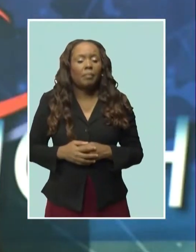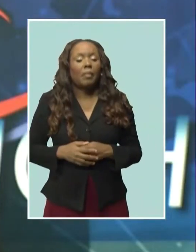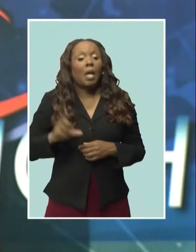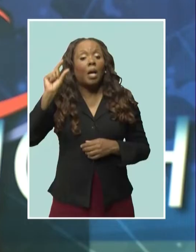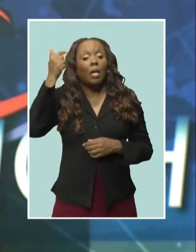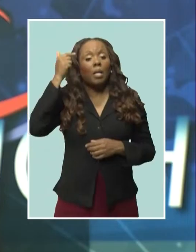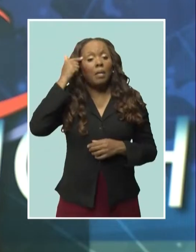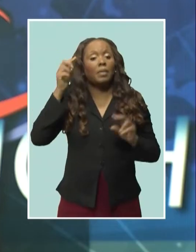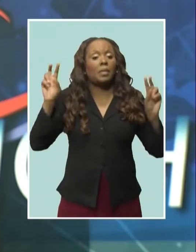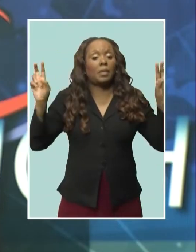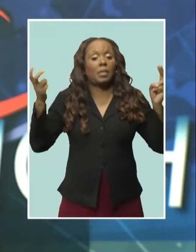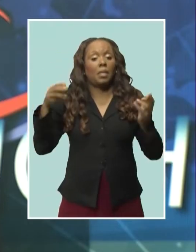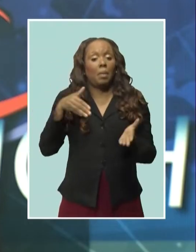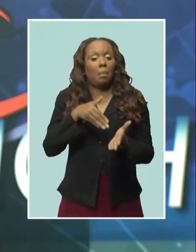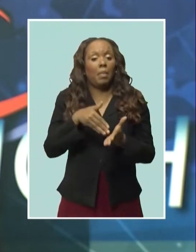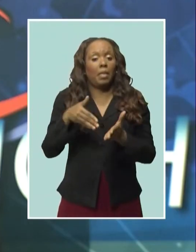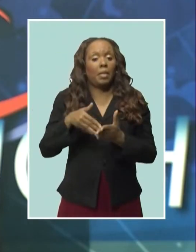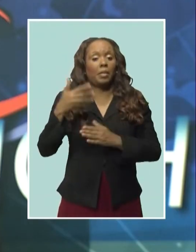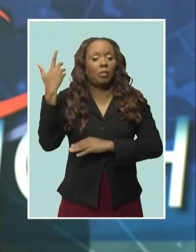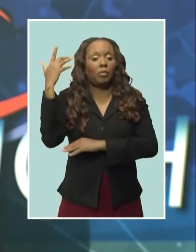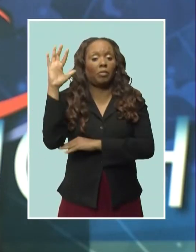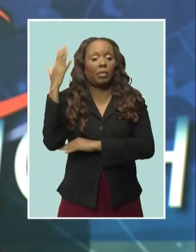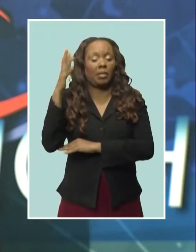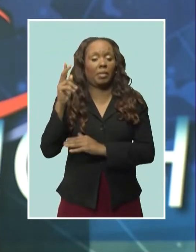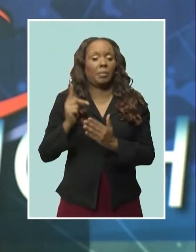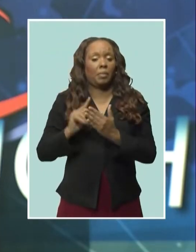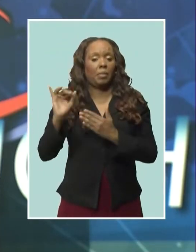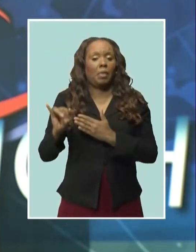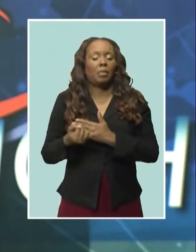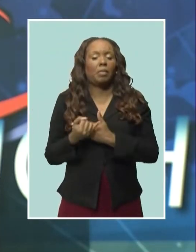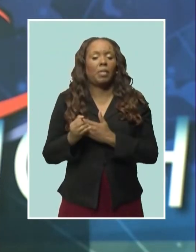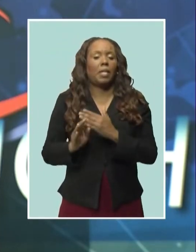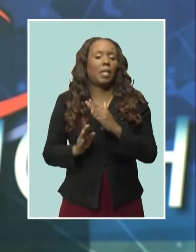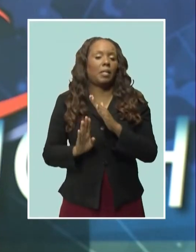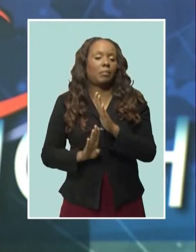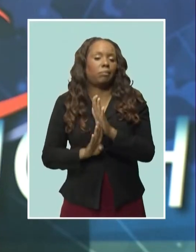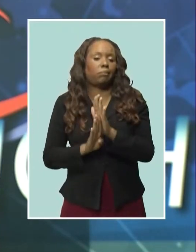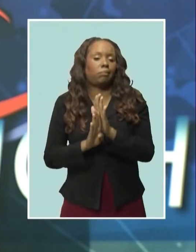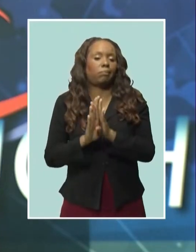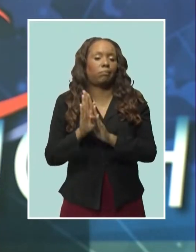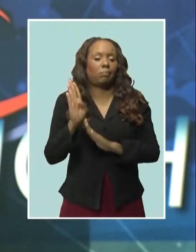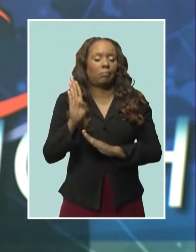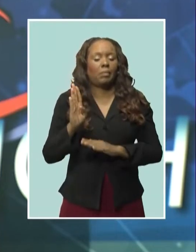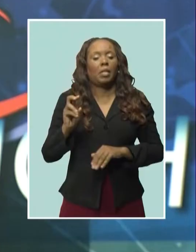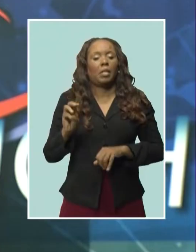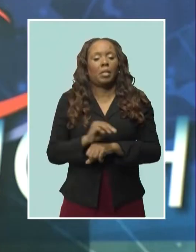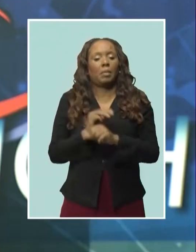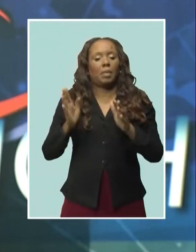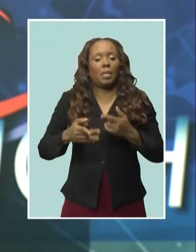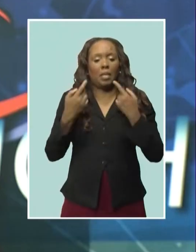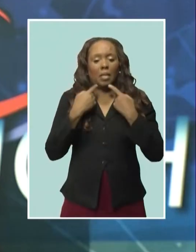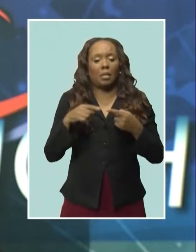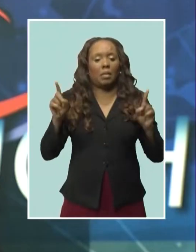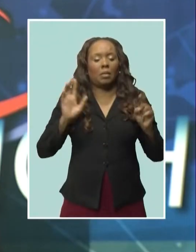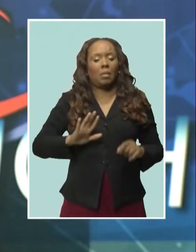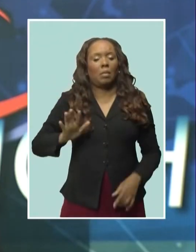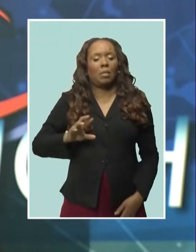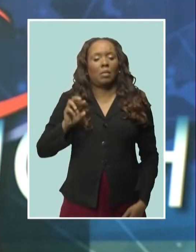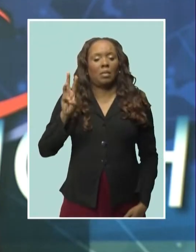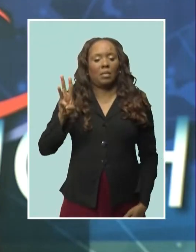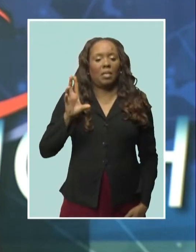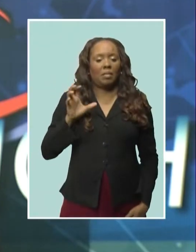Government's Million Trees project is growing. Minister of the Environment and National Beautification Adrian Ford has announced that close